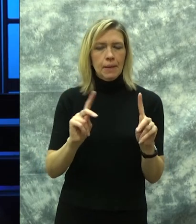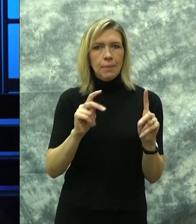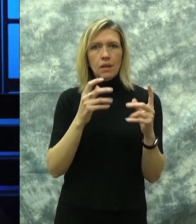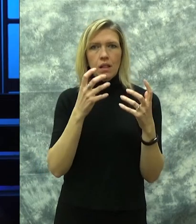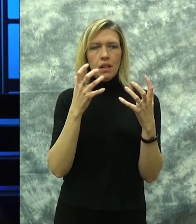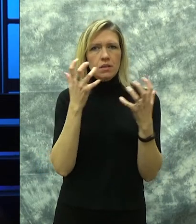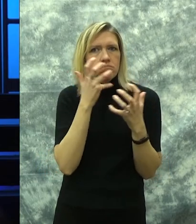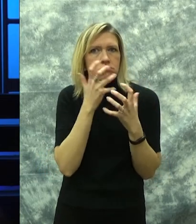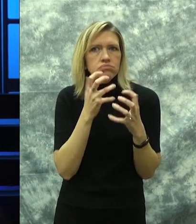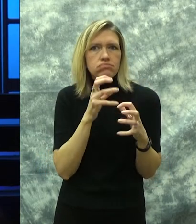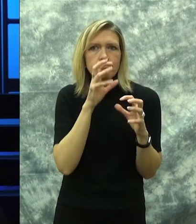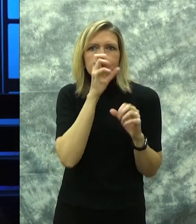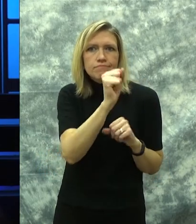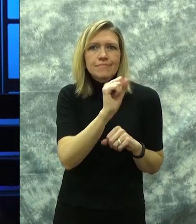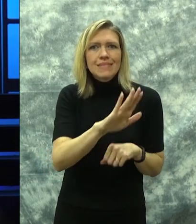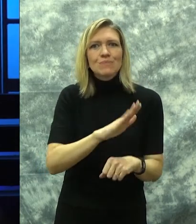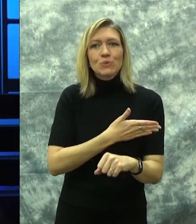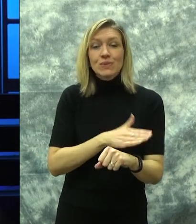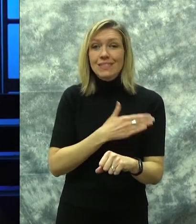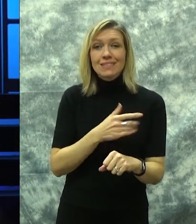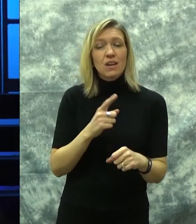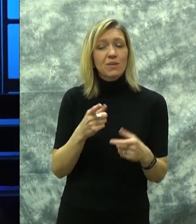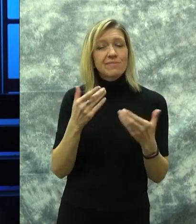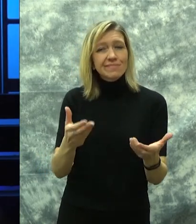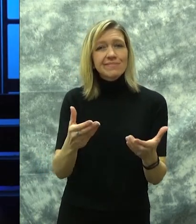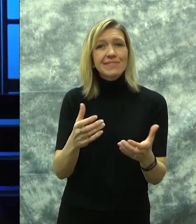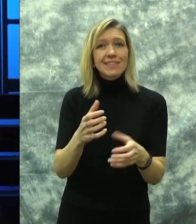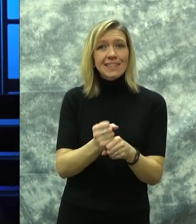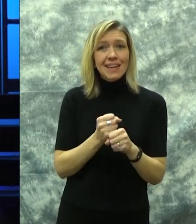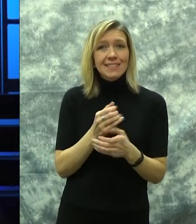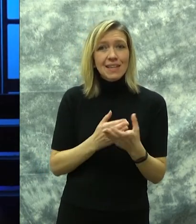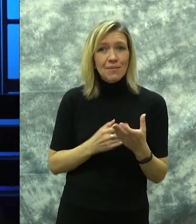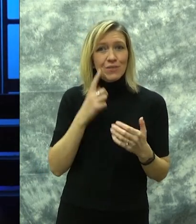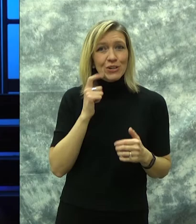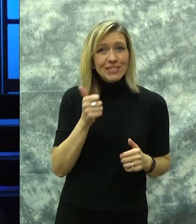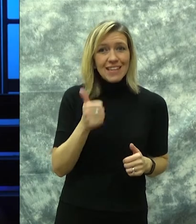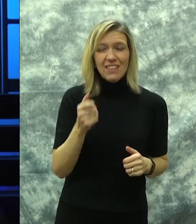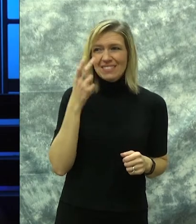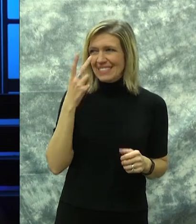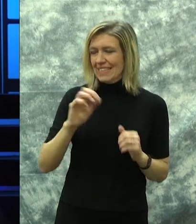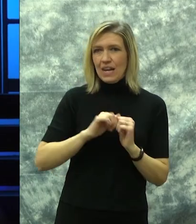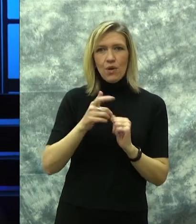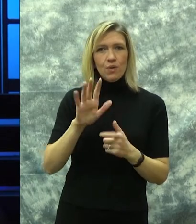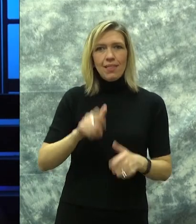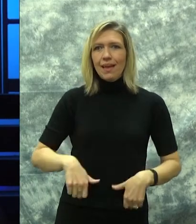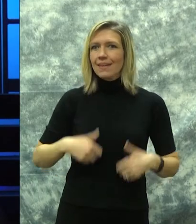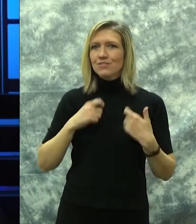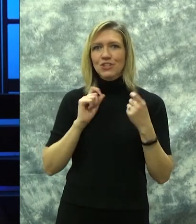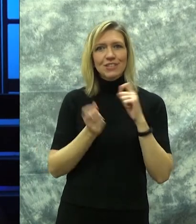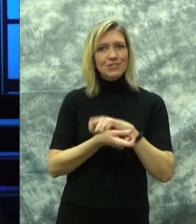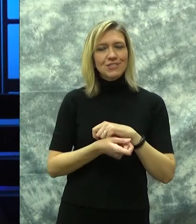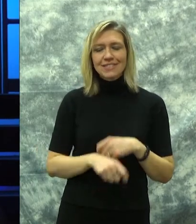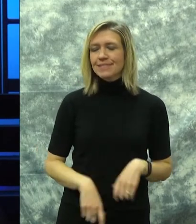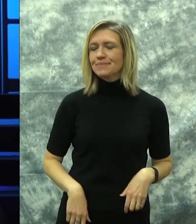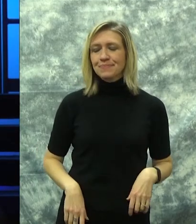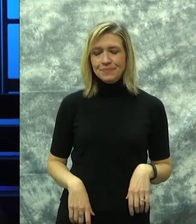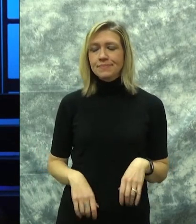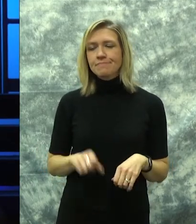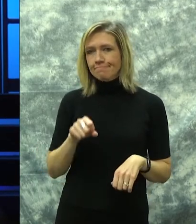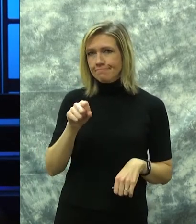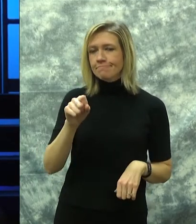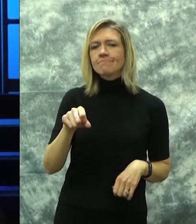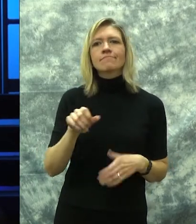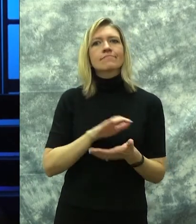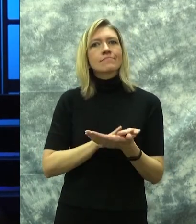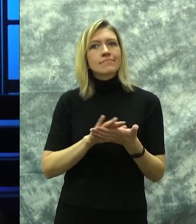car and see how quick your life changes. Yep. So such great your car, authenticity. your meditation mat, wherever, right? Yes, absolutely. So good to have one of these